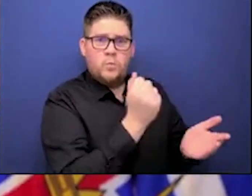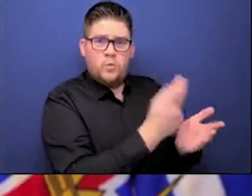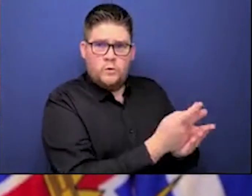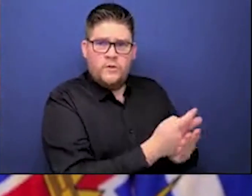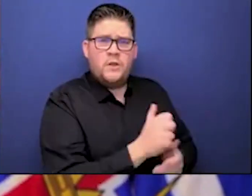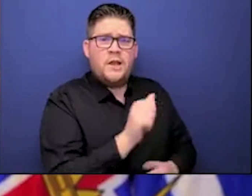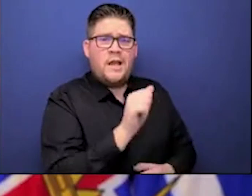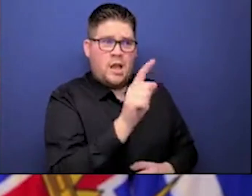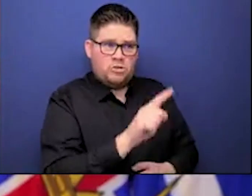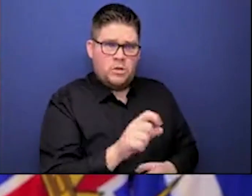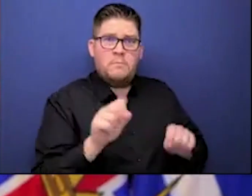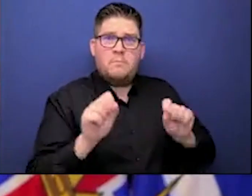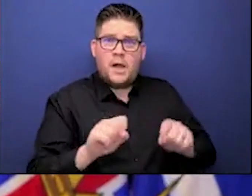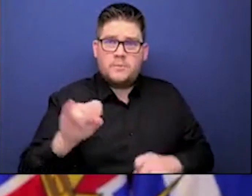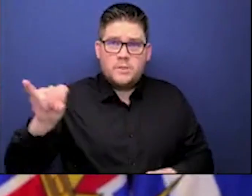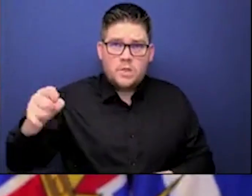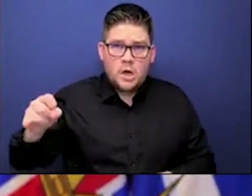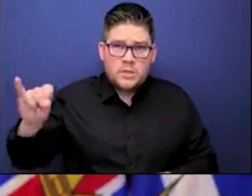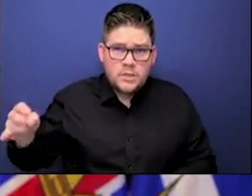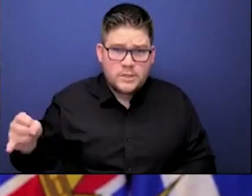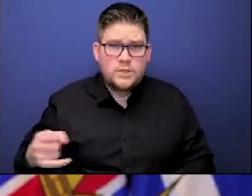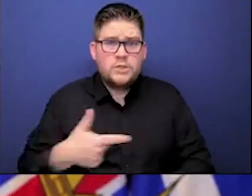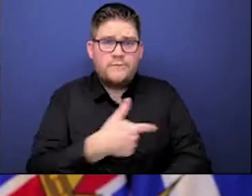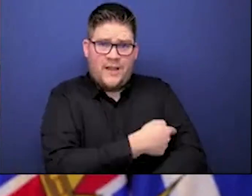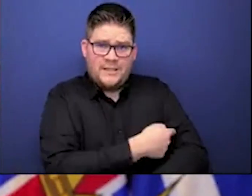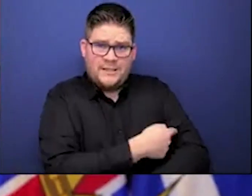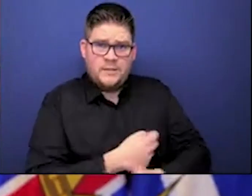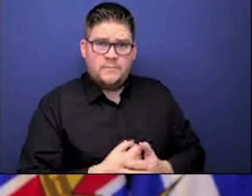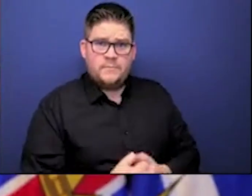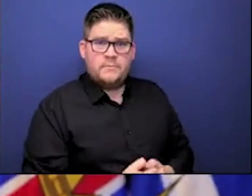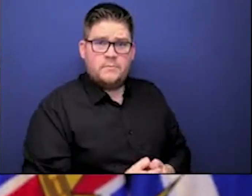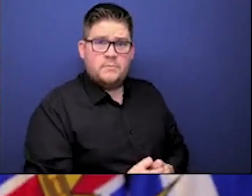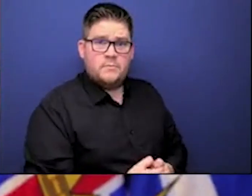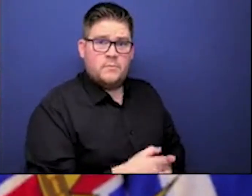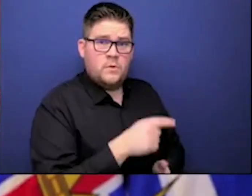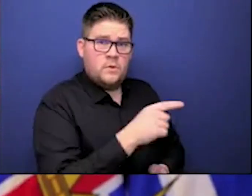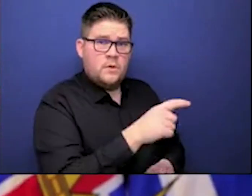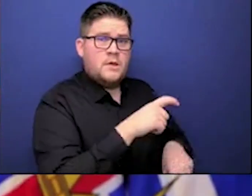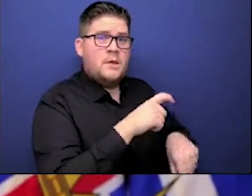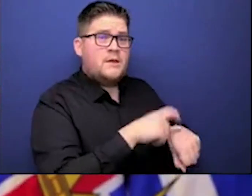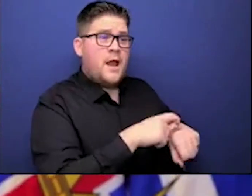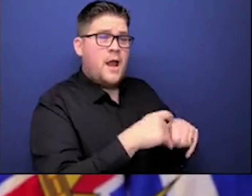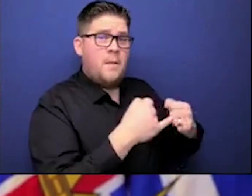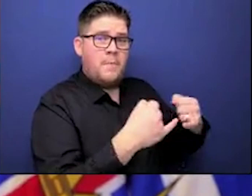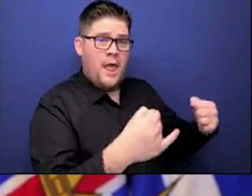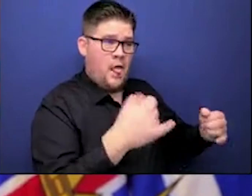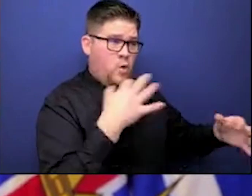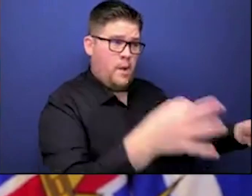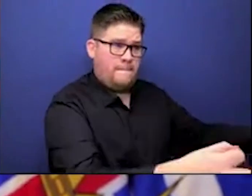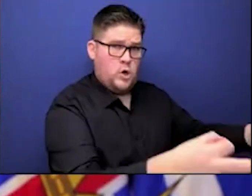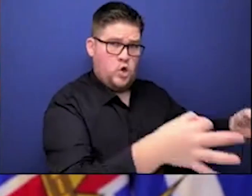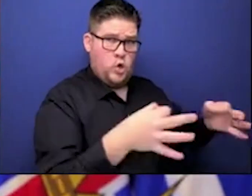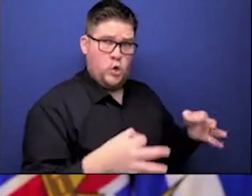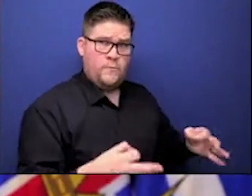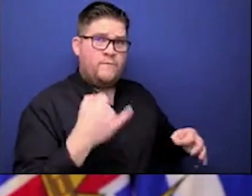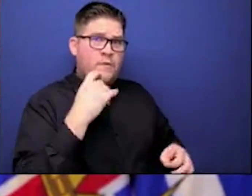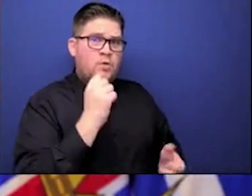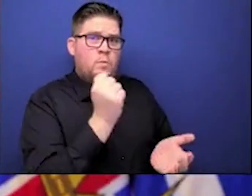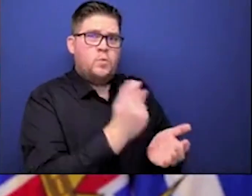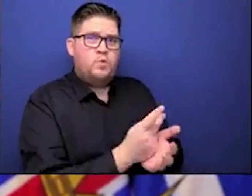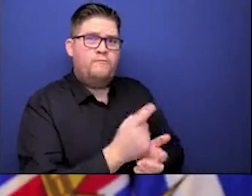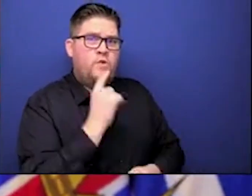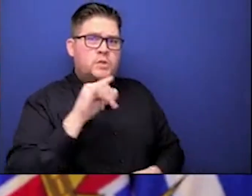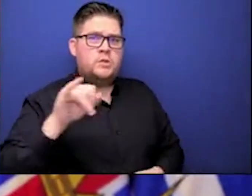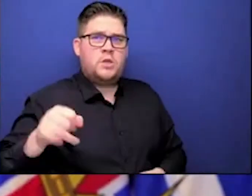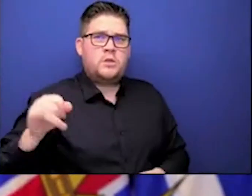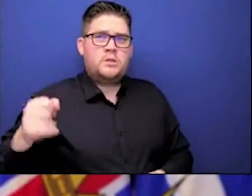Johnson & Johnson, but how far does that go to possibly moving your timeline up to immunize people that are younger